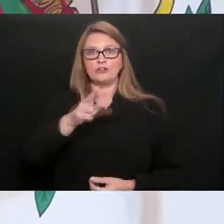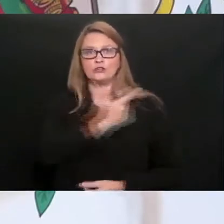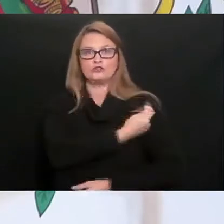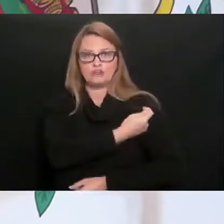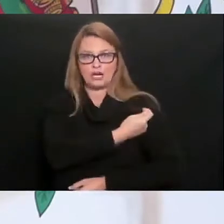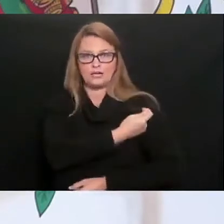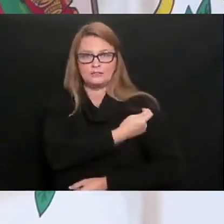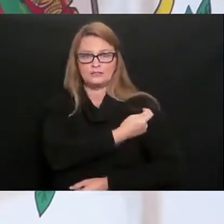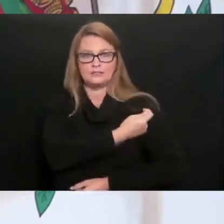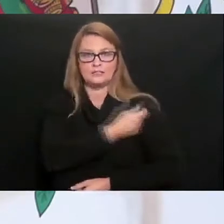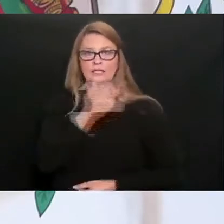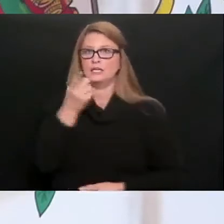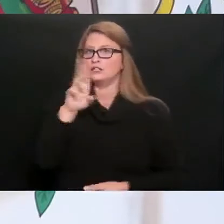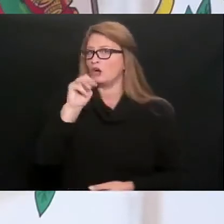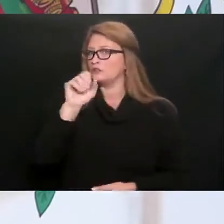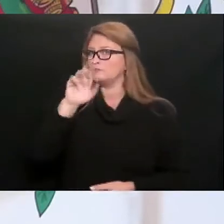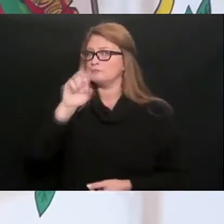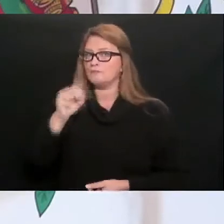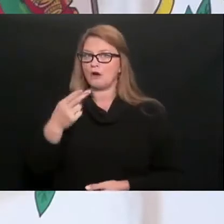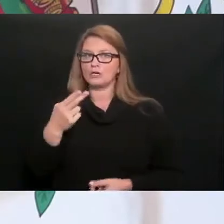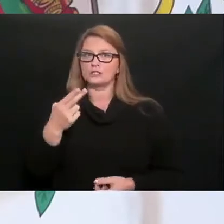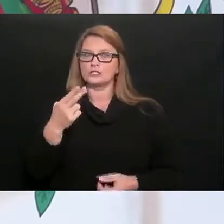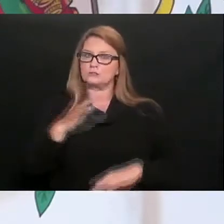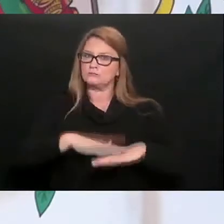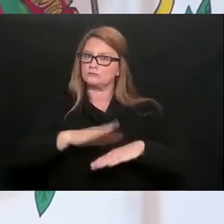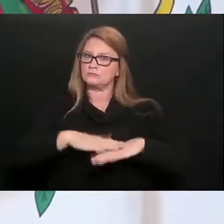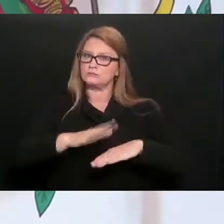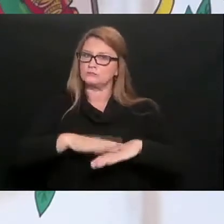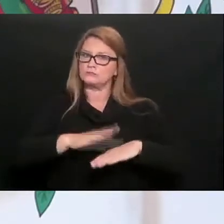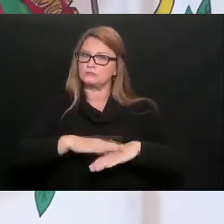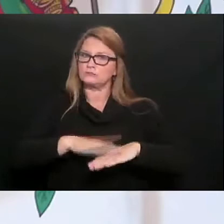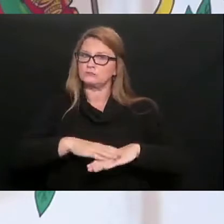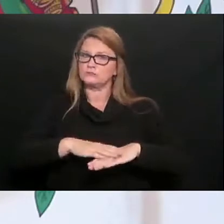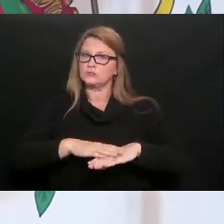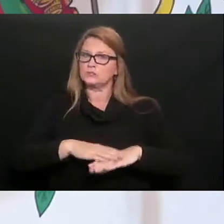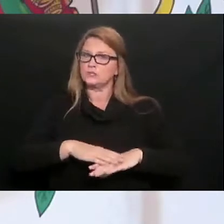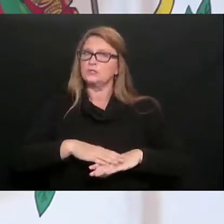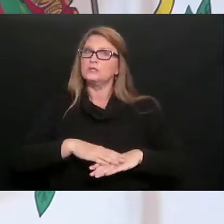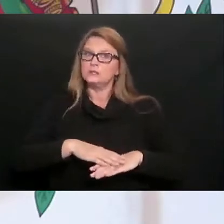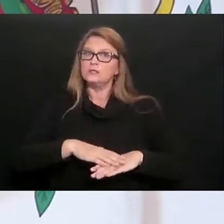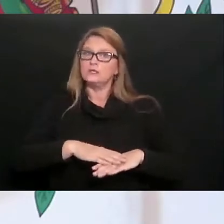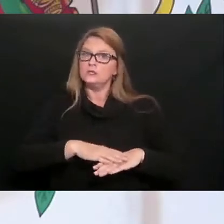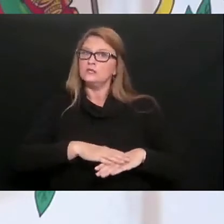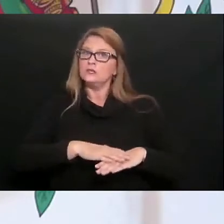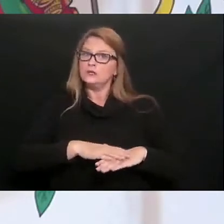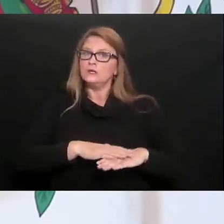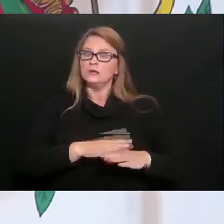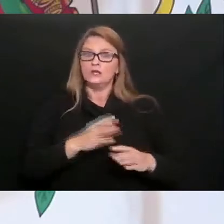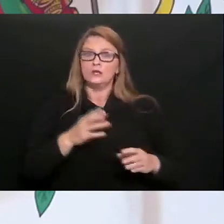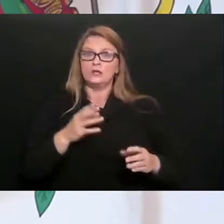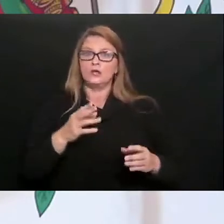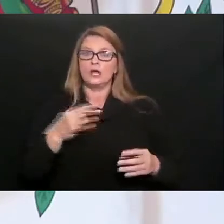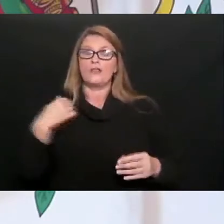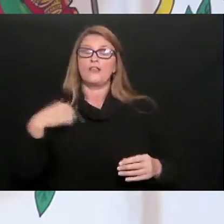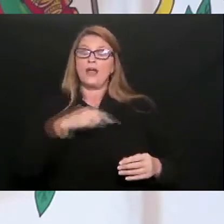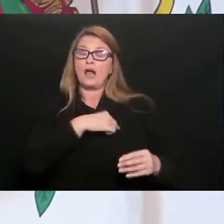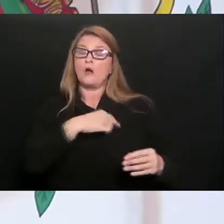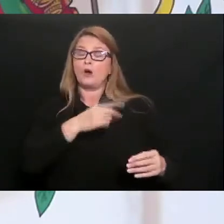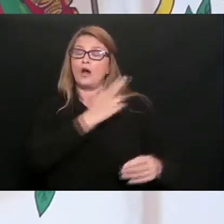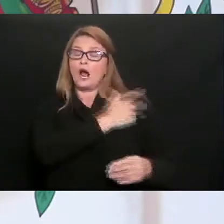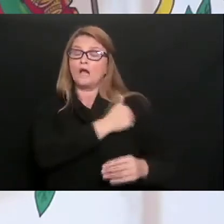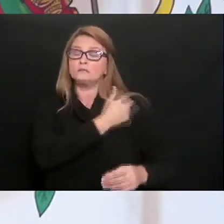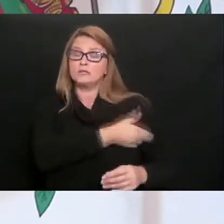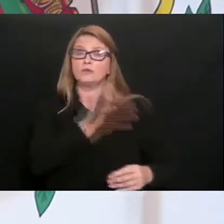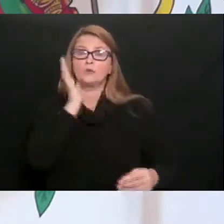mention from Dr. Marsh. Dr. Marsh said we're going to end up with our hospitals